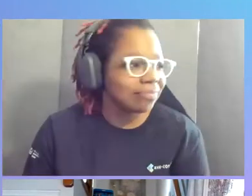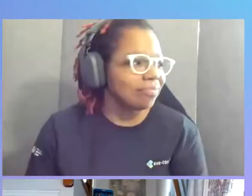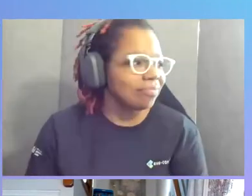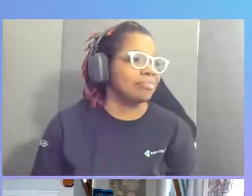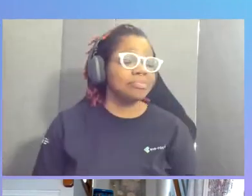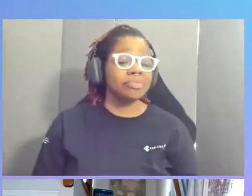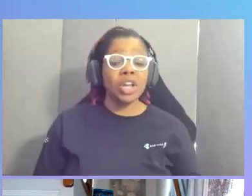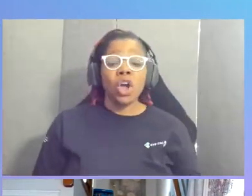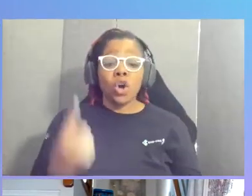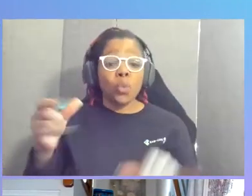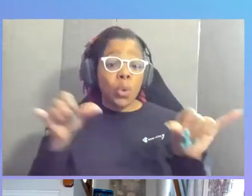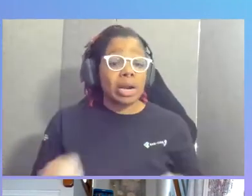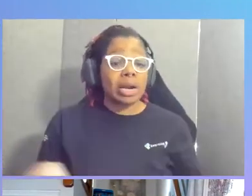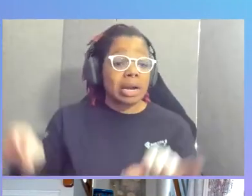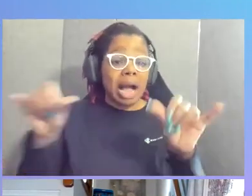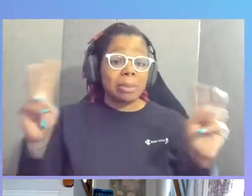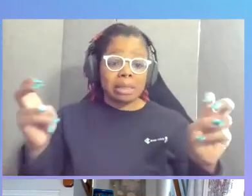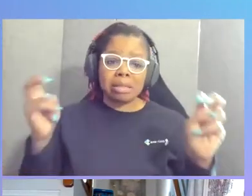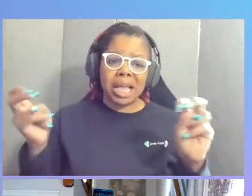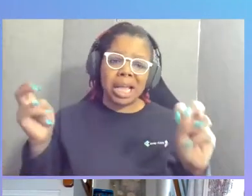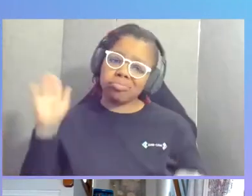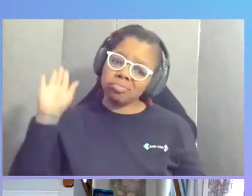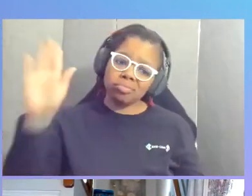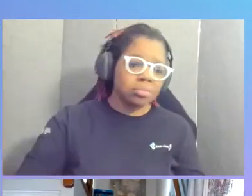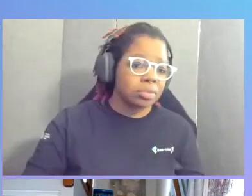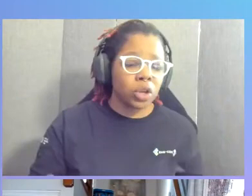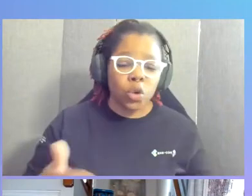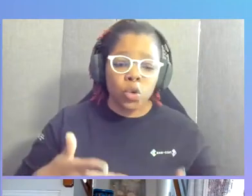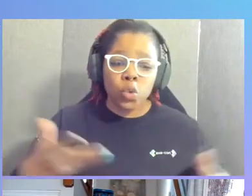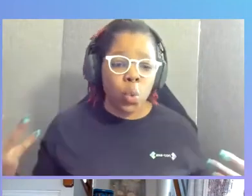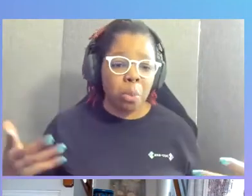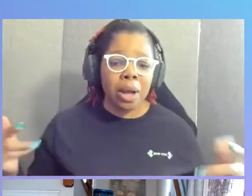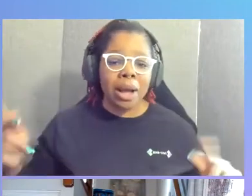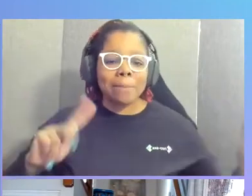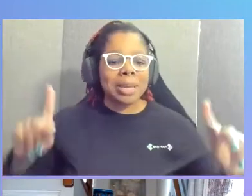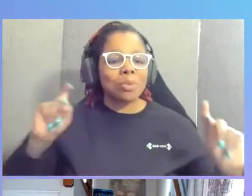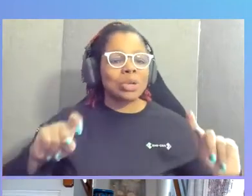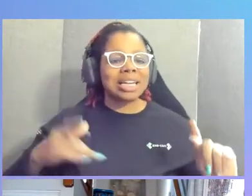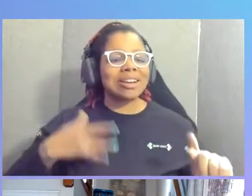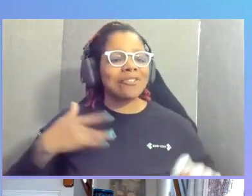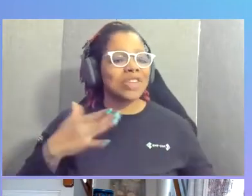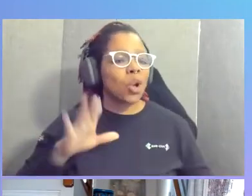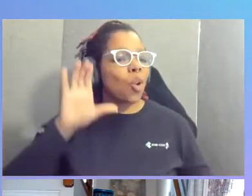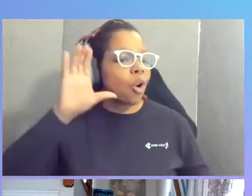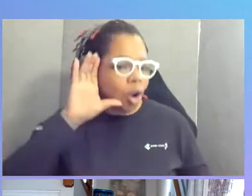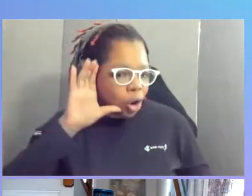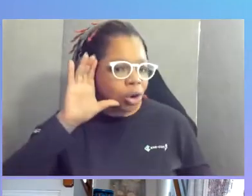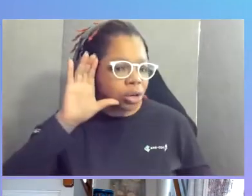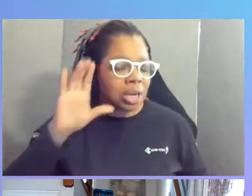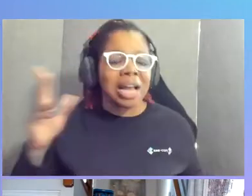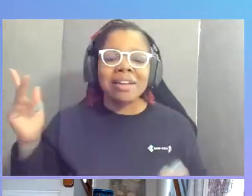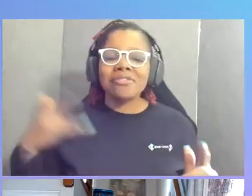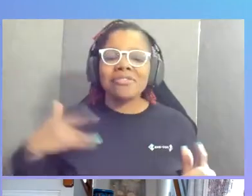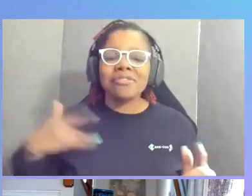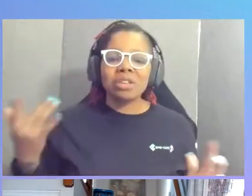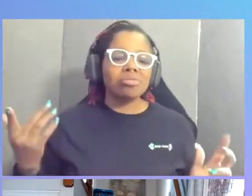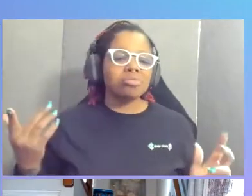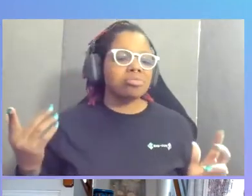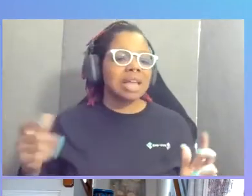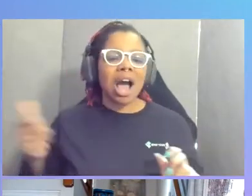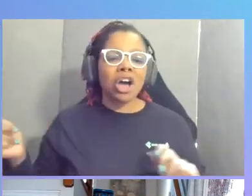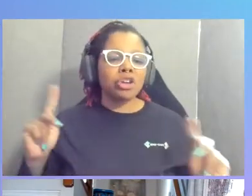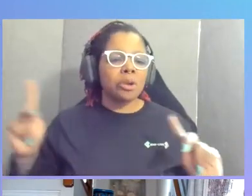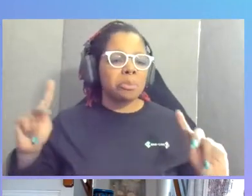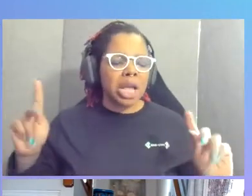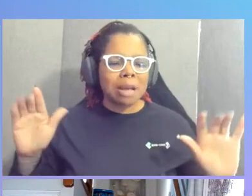One common theme that runs through all of this is that people need to be heard. They need to feel heard. Even